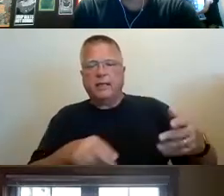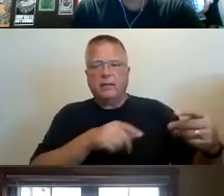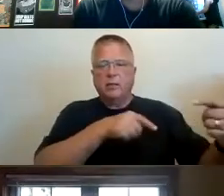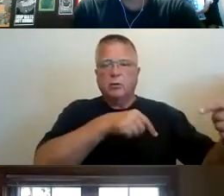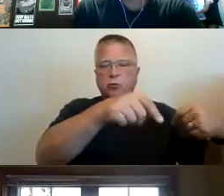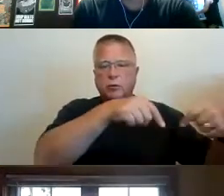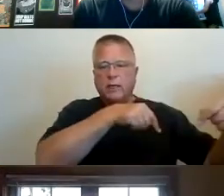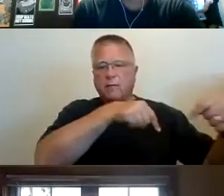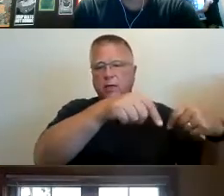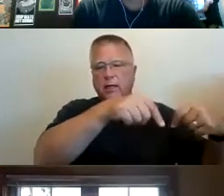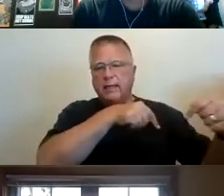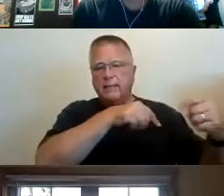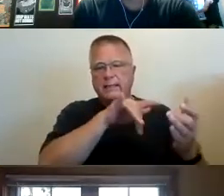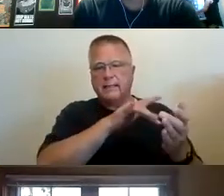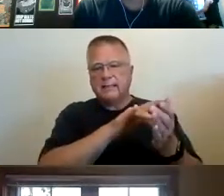of the street,